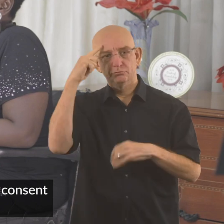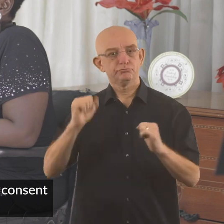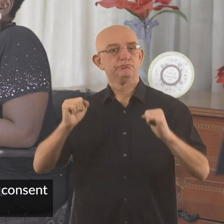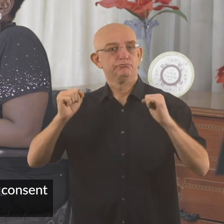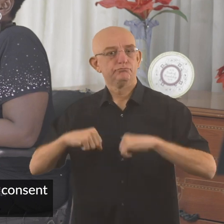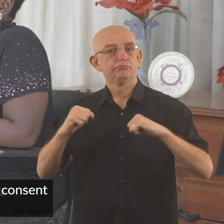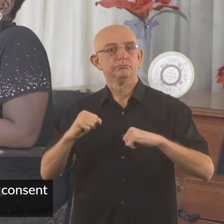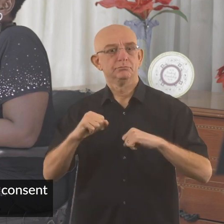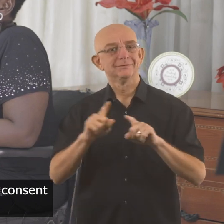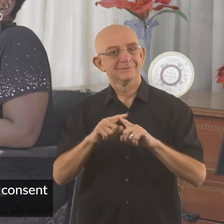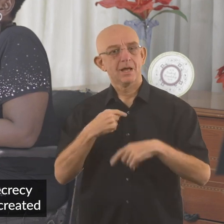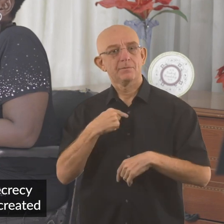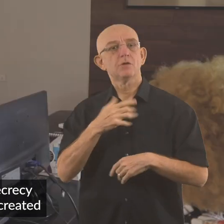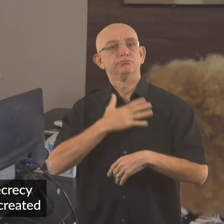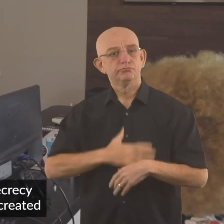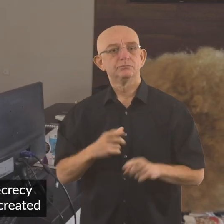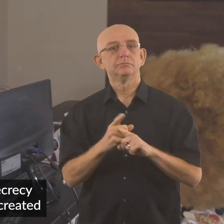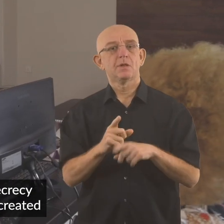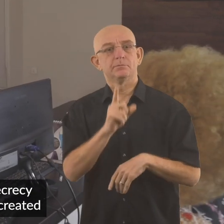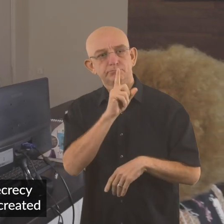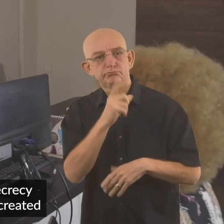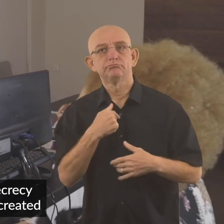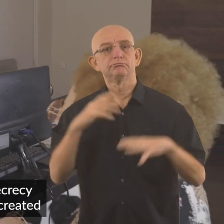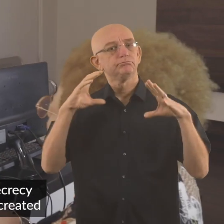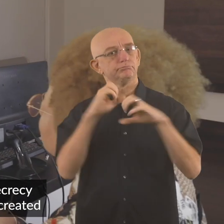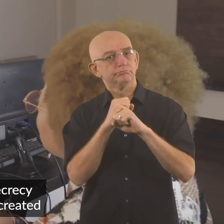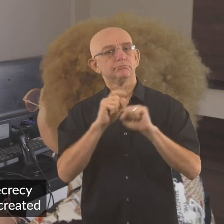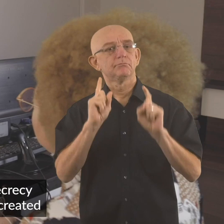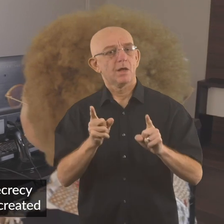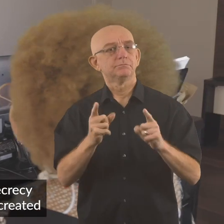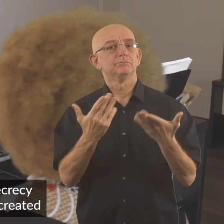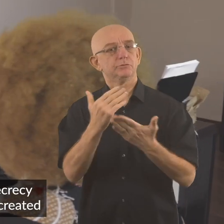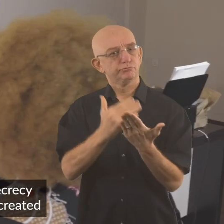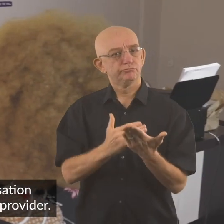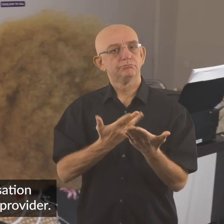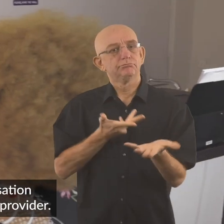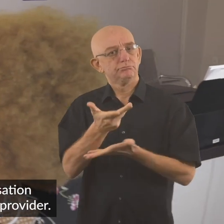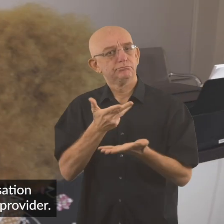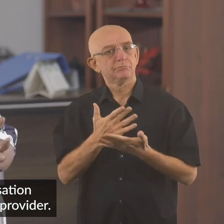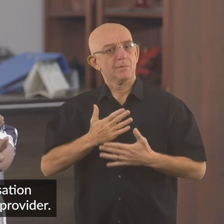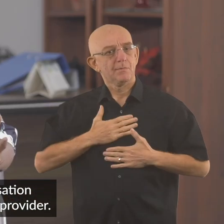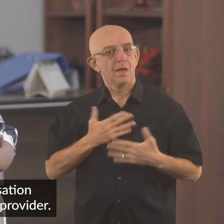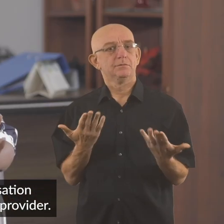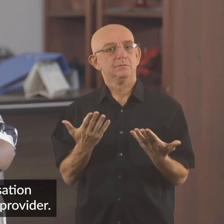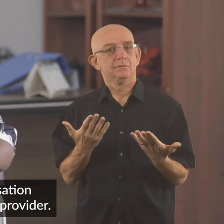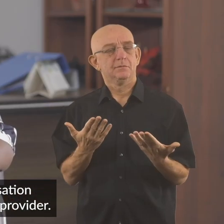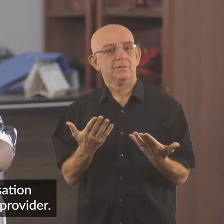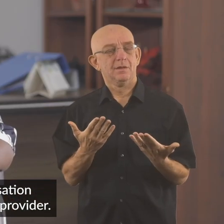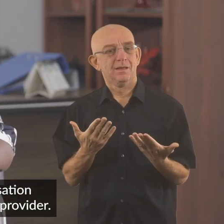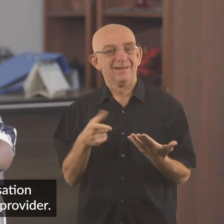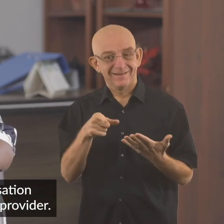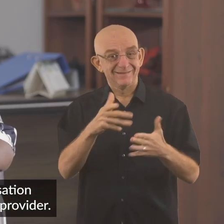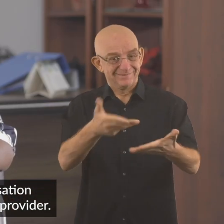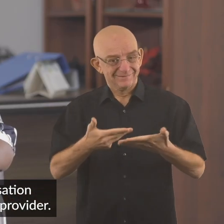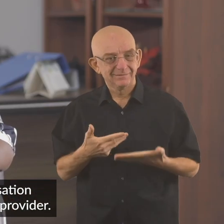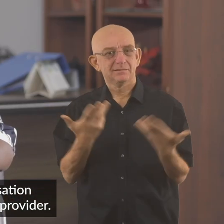that consent is sought after and some form of secrecy and confidentiality is created around your conversation with